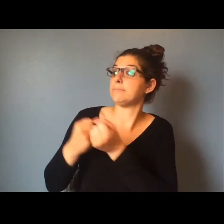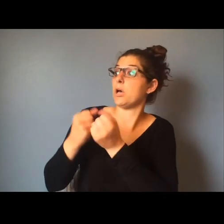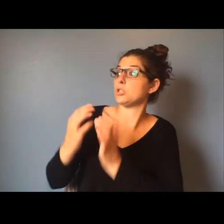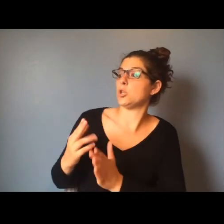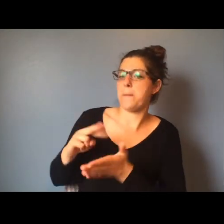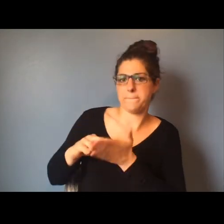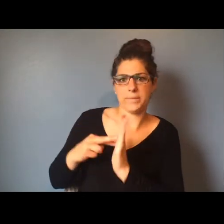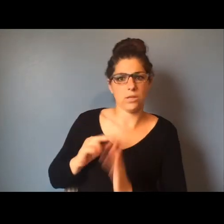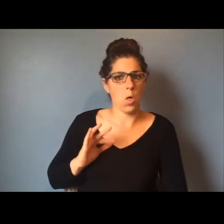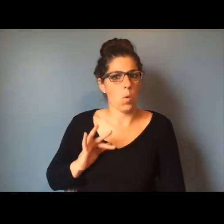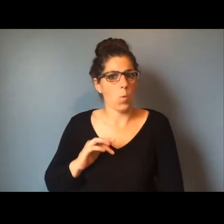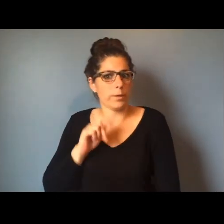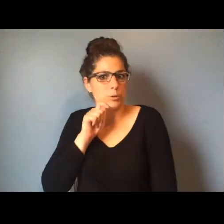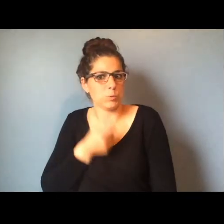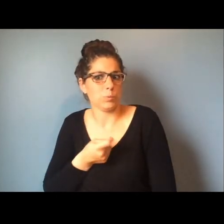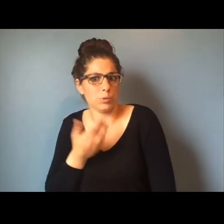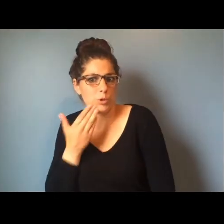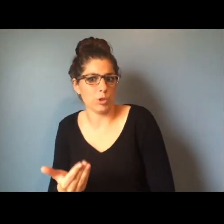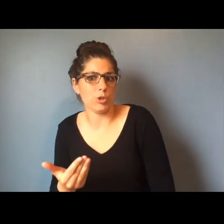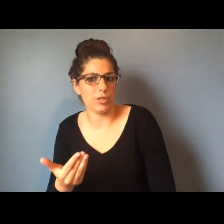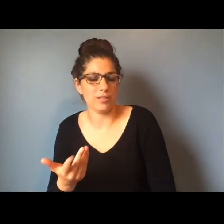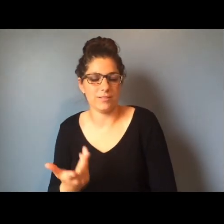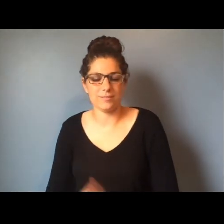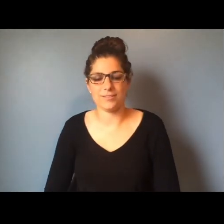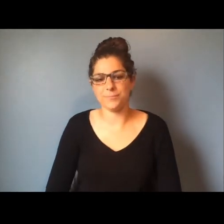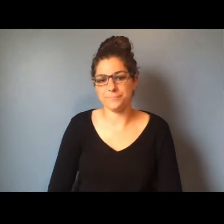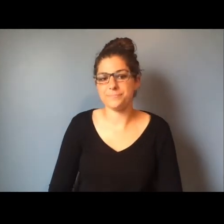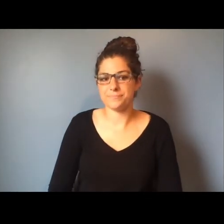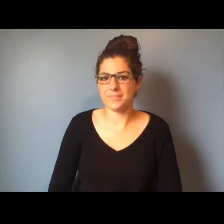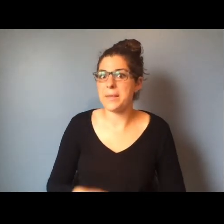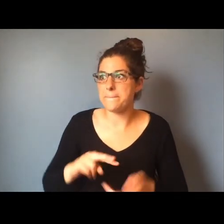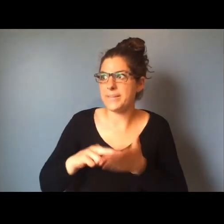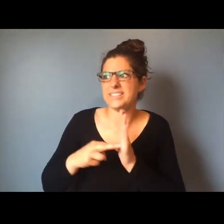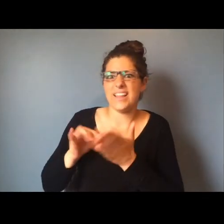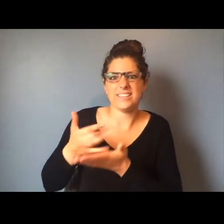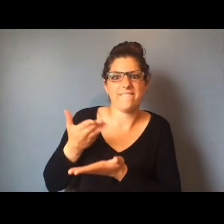means, you know, that must equal something pretty big or pretty legit.